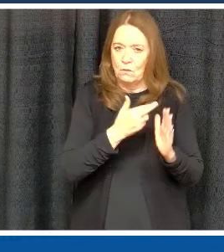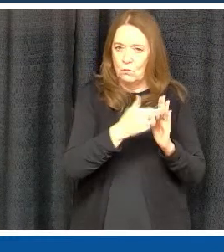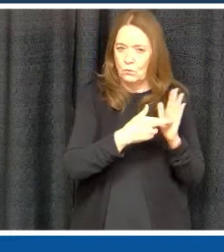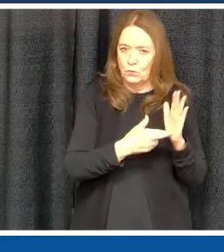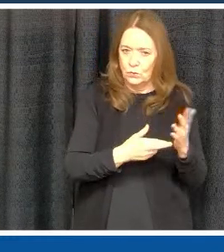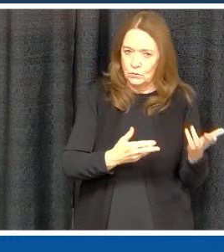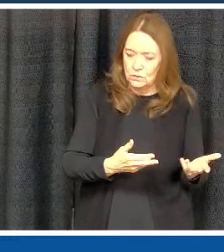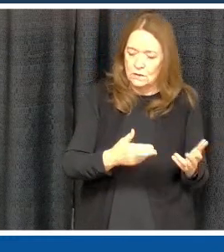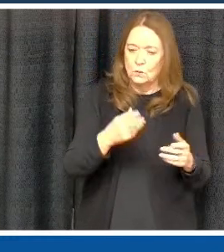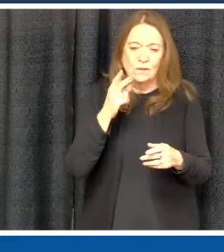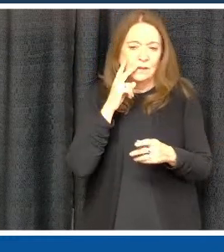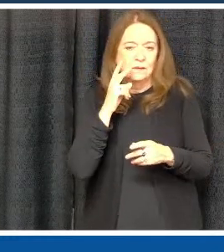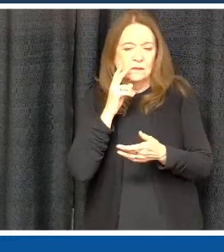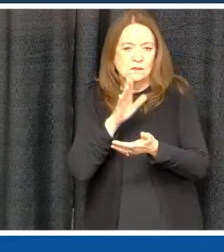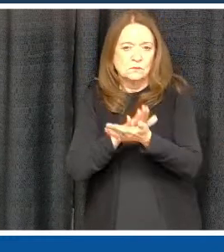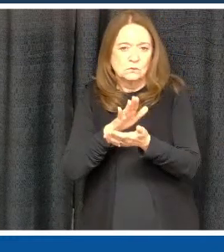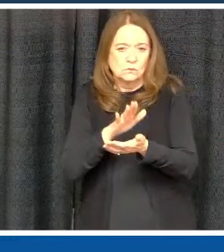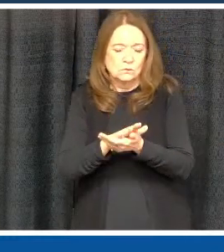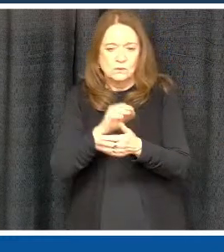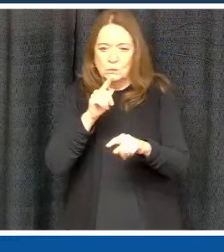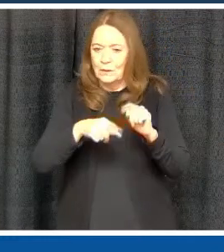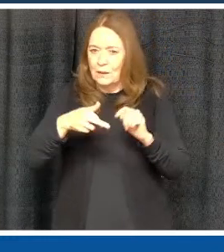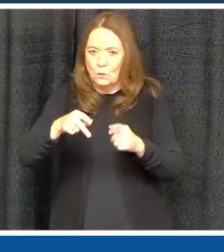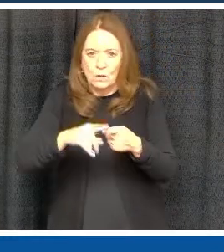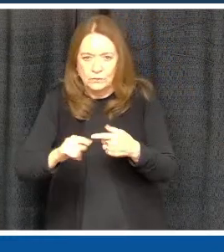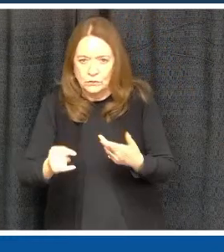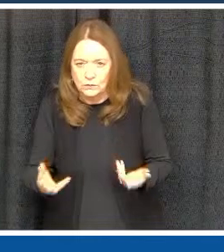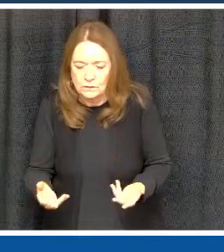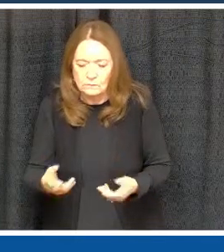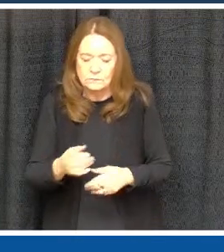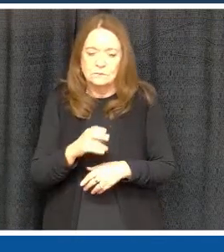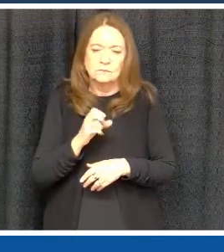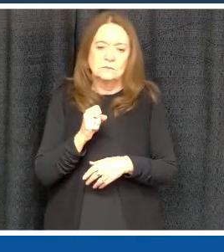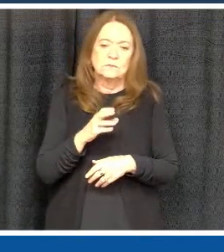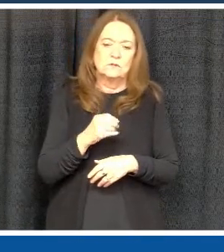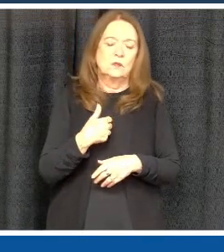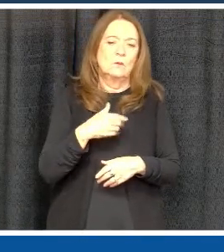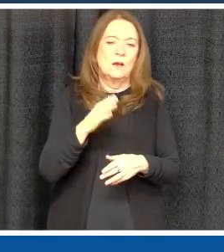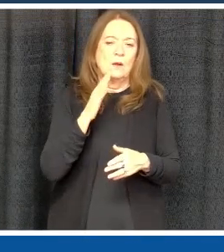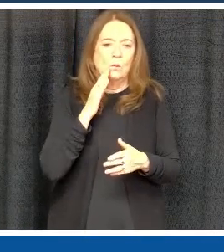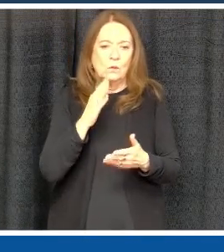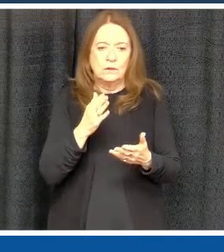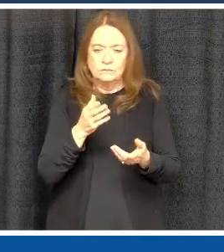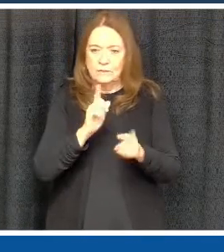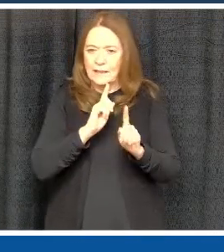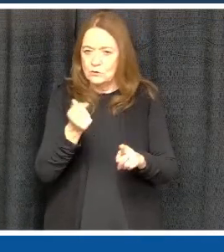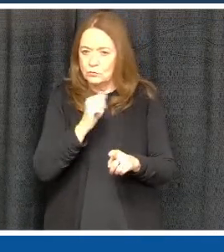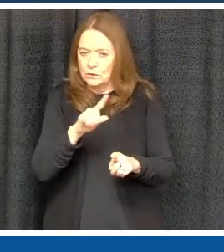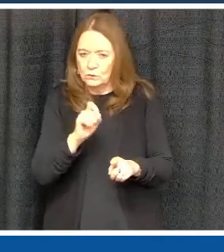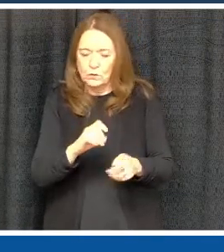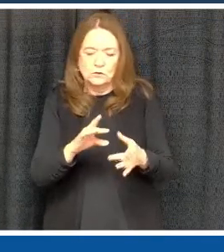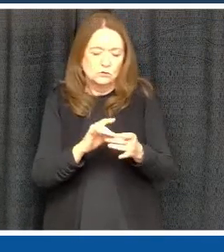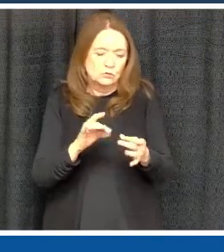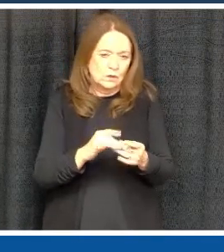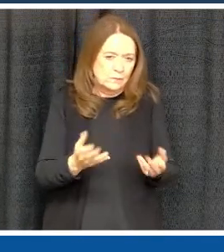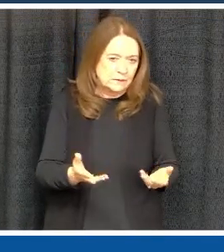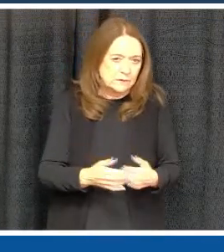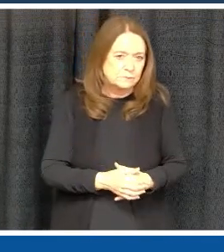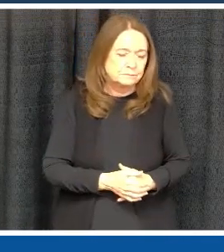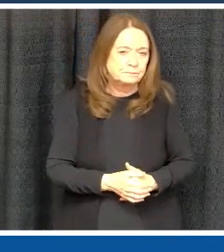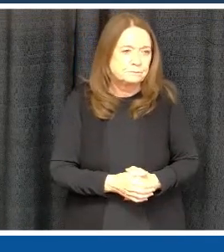see a school from an apartment, and we can't walk to it. So if I will entertain any questions or comments.